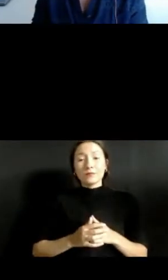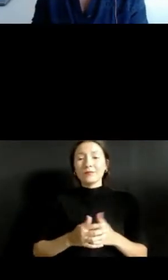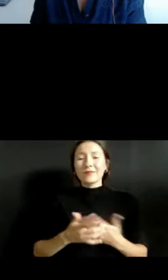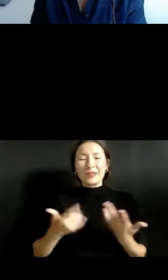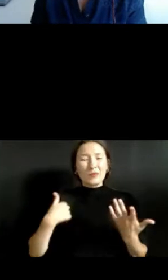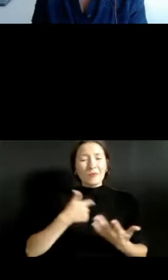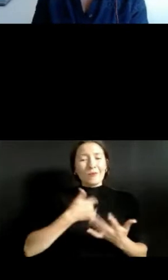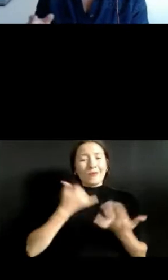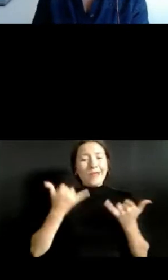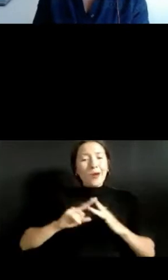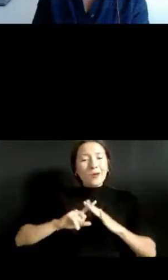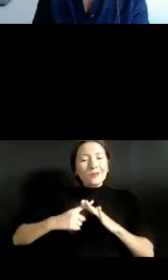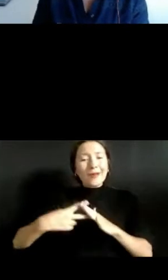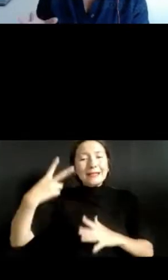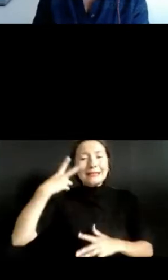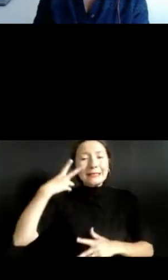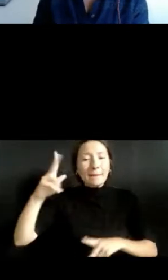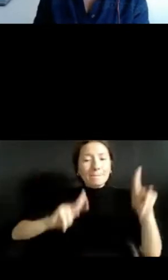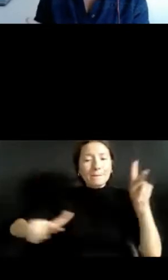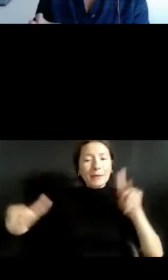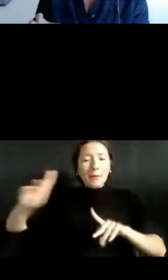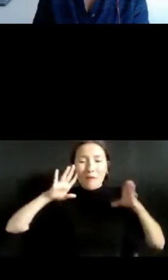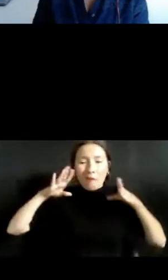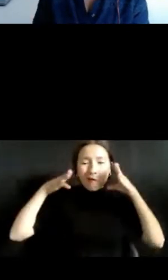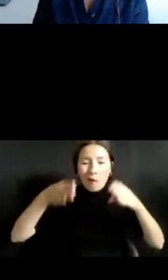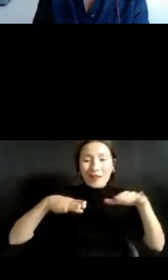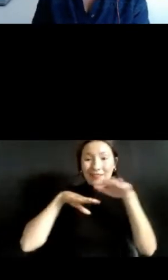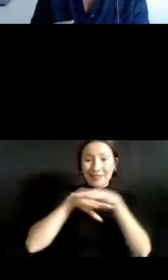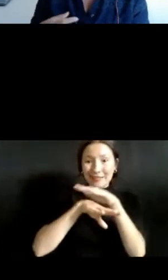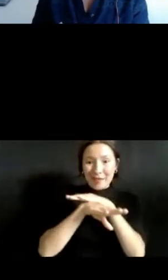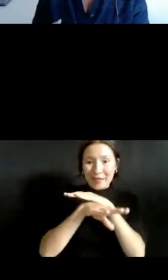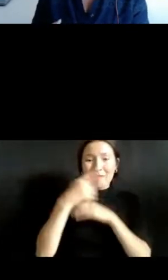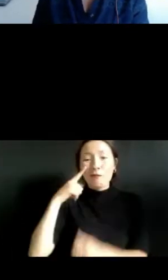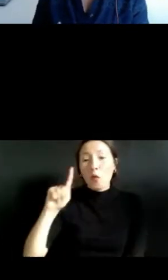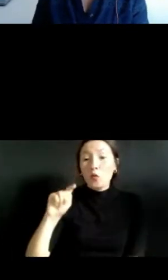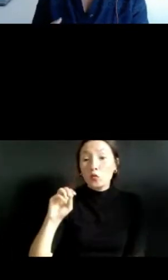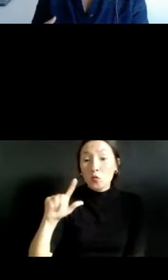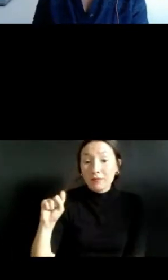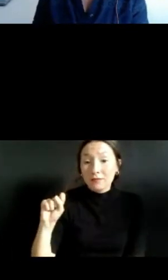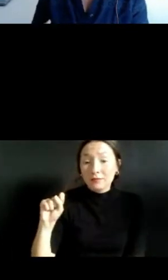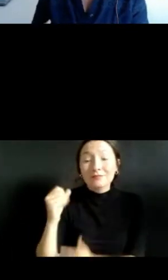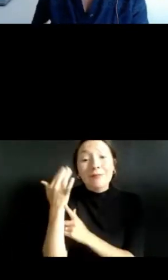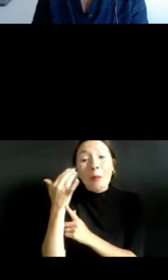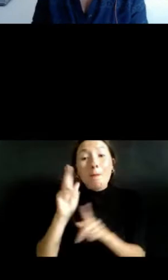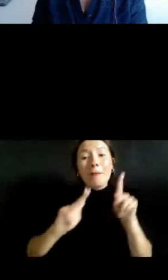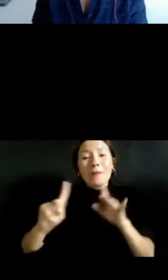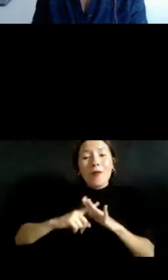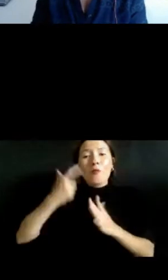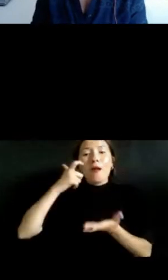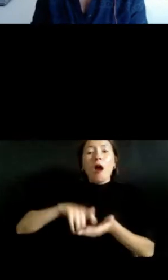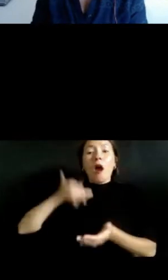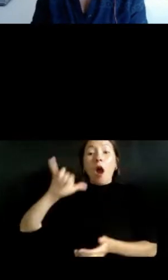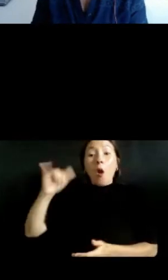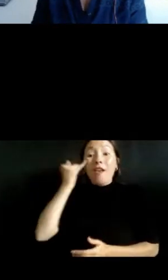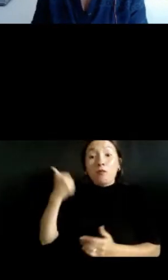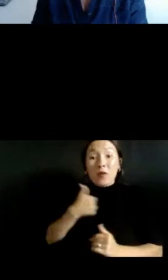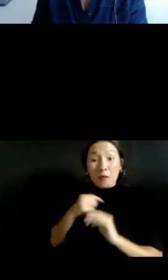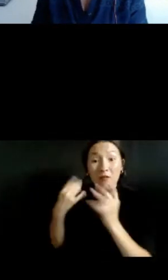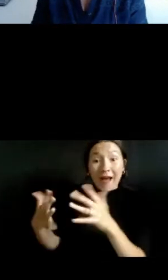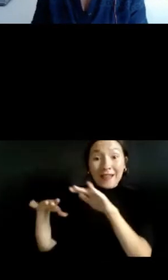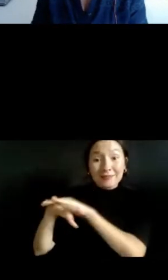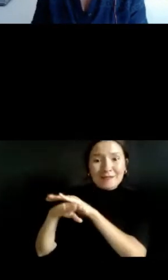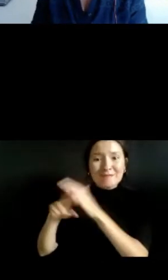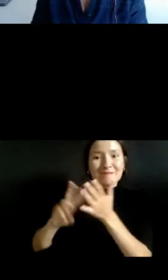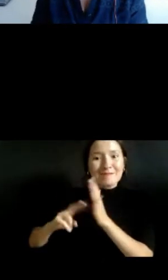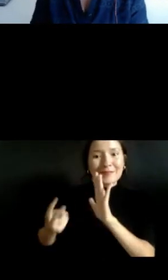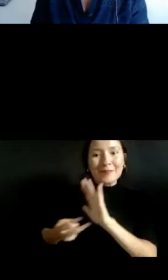the accessibility features of their tools because they recognise it's good for business and for extending their market reach.